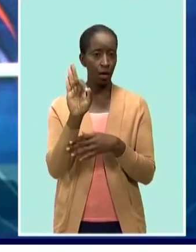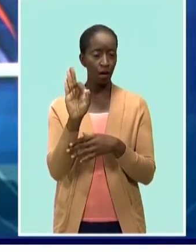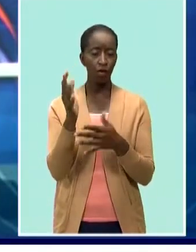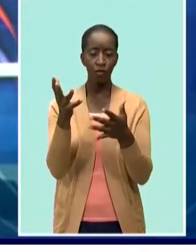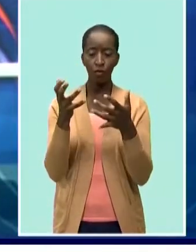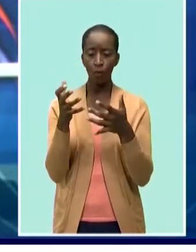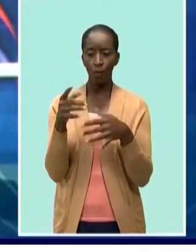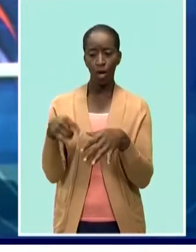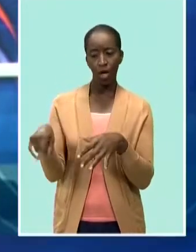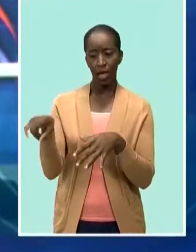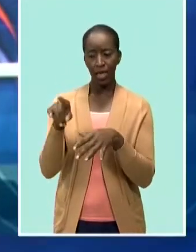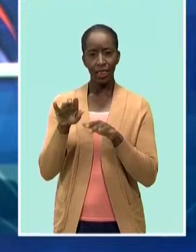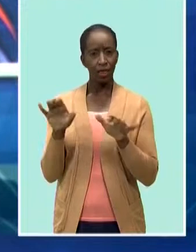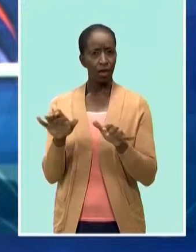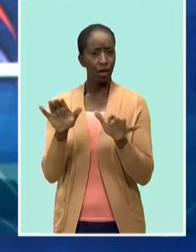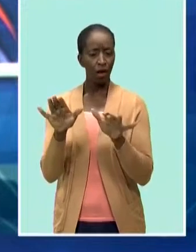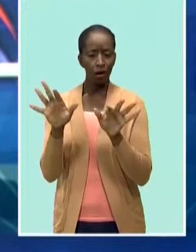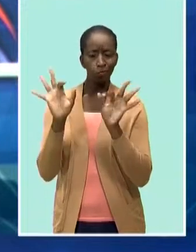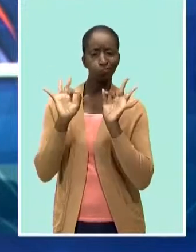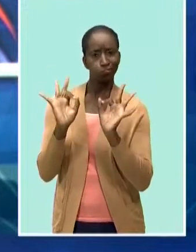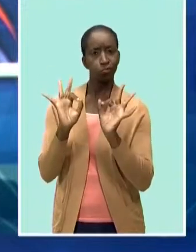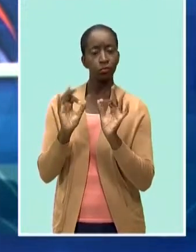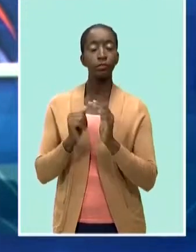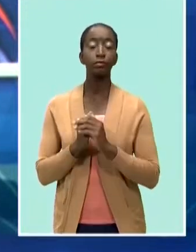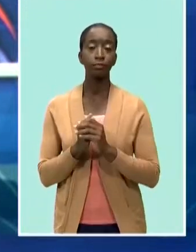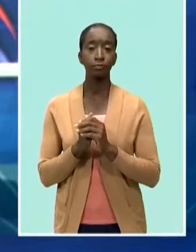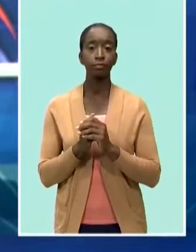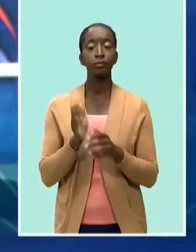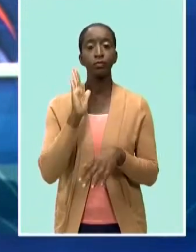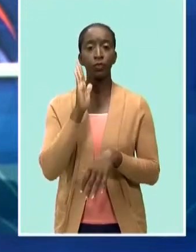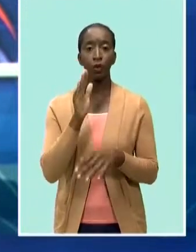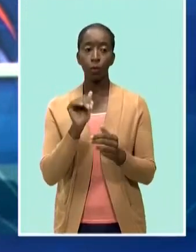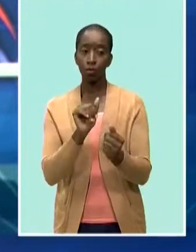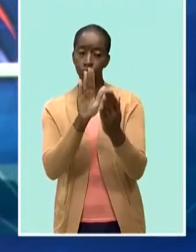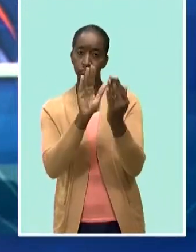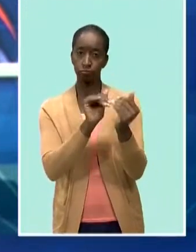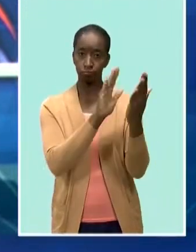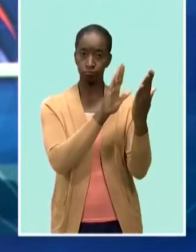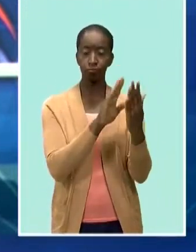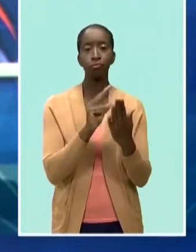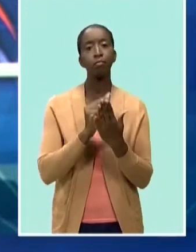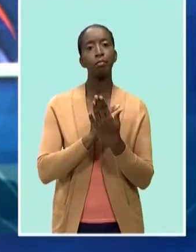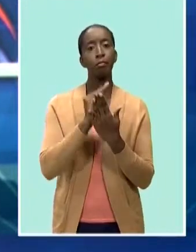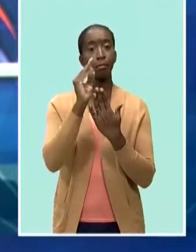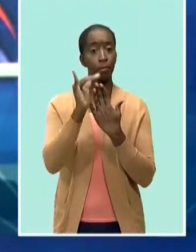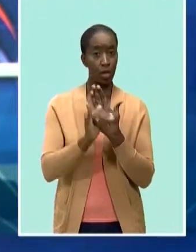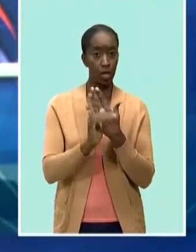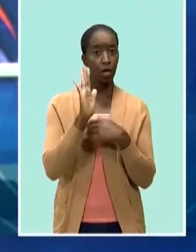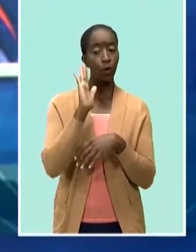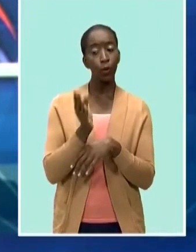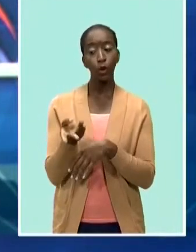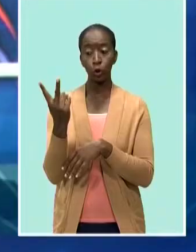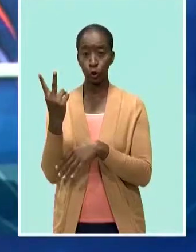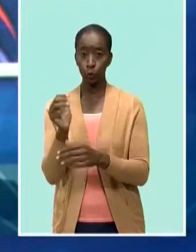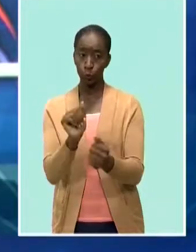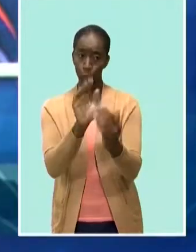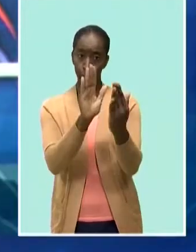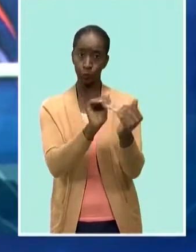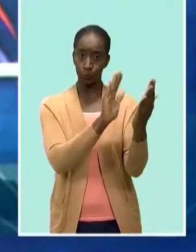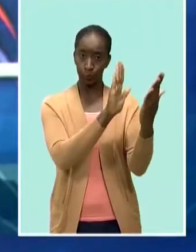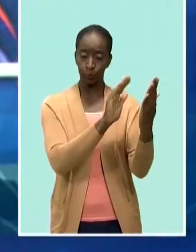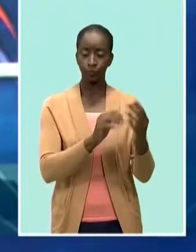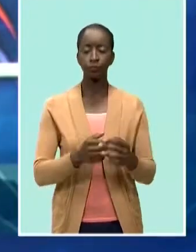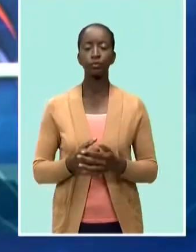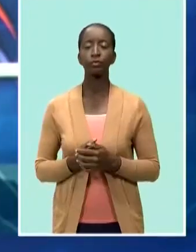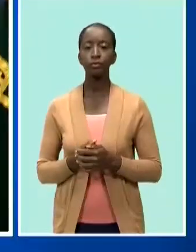of discipline among its rank and file. Now, the 2 court sessions are set to be held in May, where 2 accused will appear.